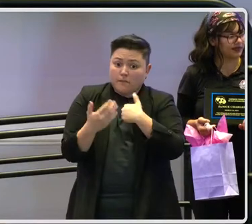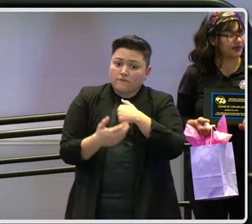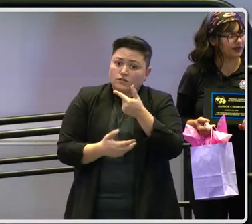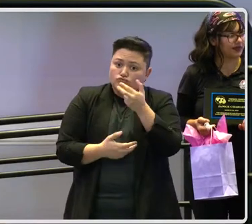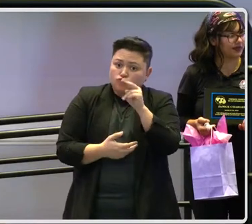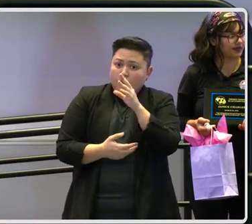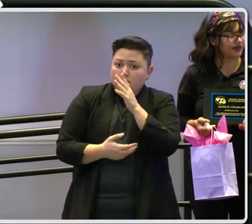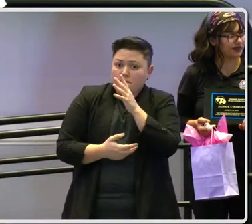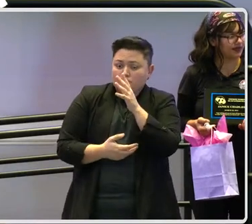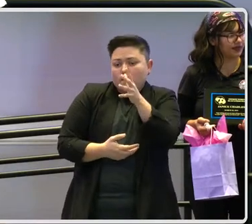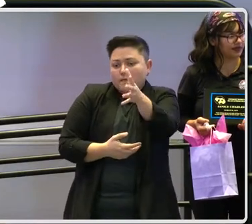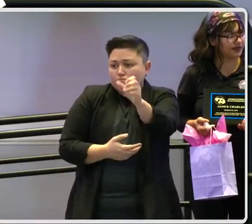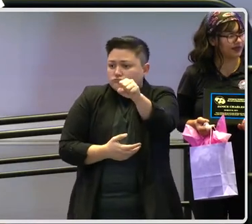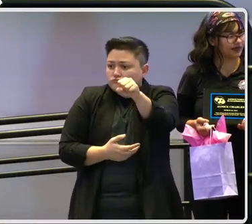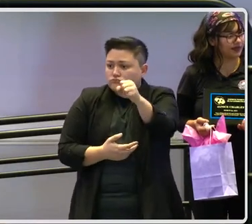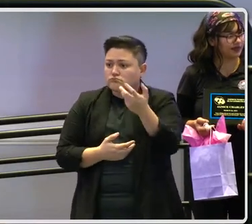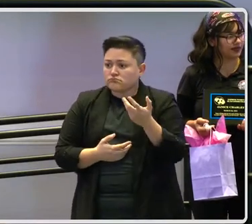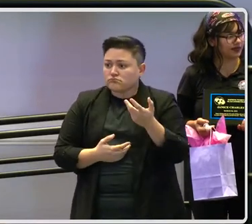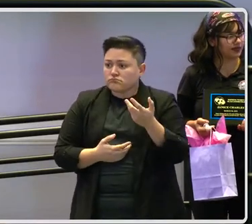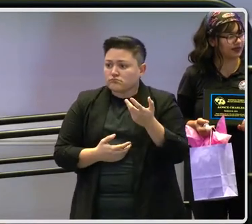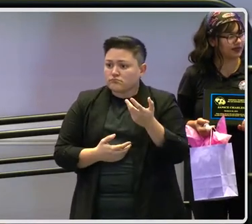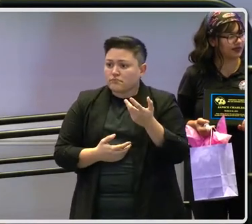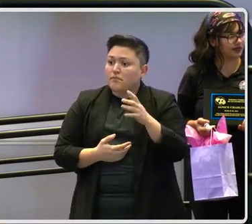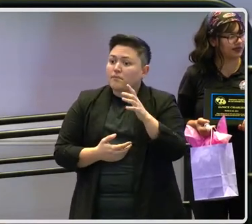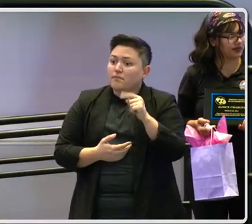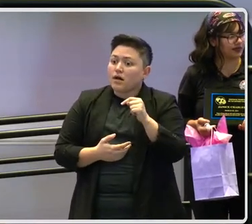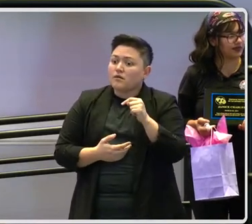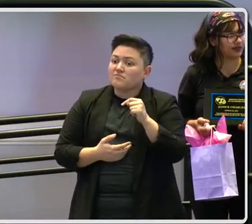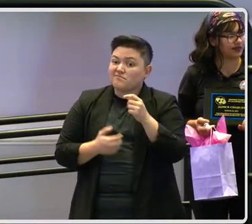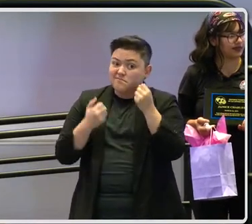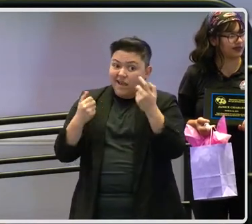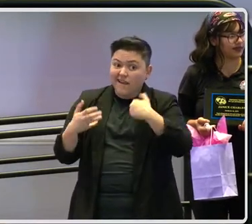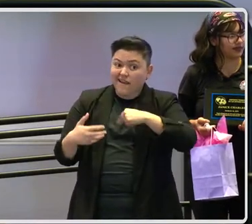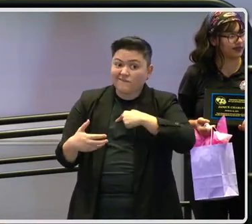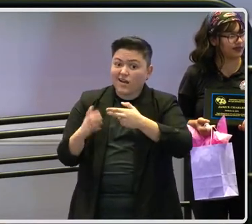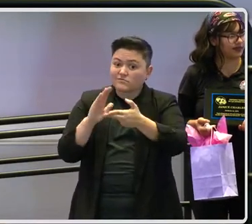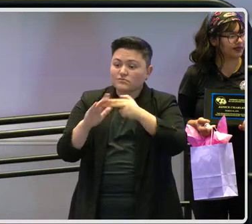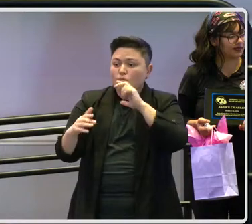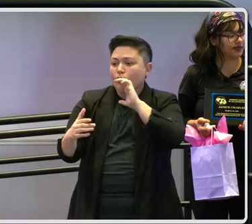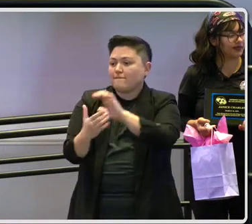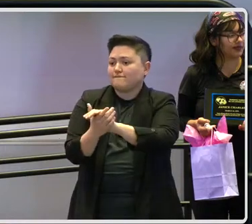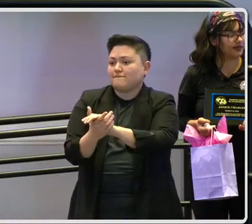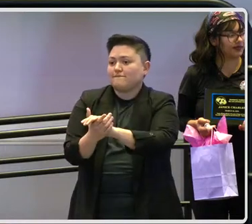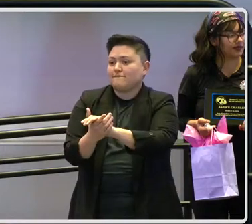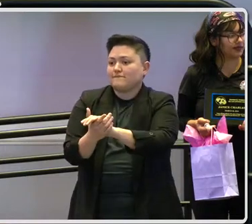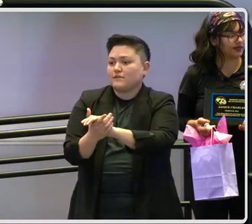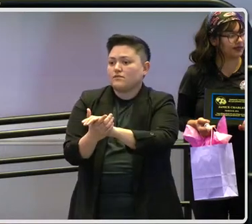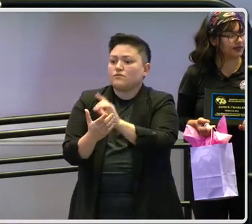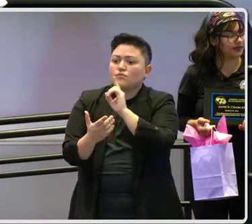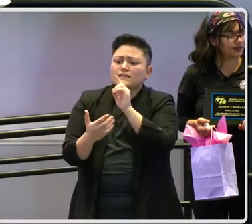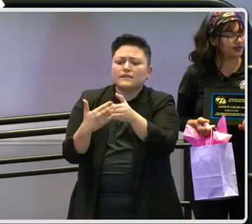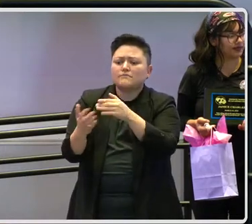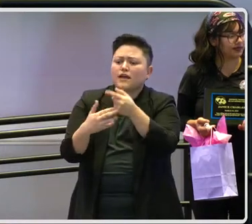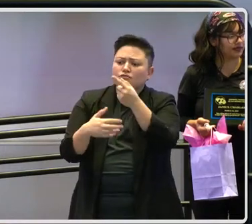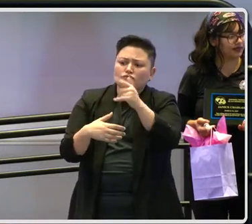grandmothers. Most of all, a lot of us are wives. And no matter what you are,